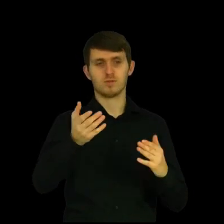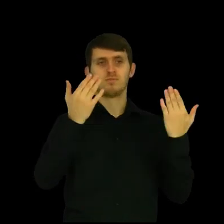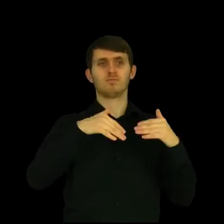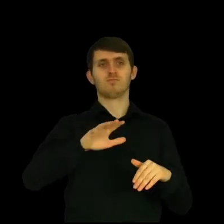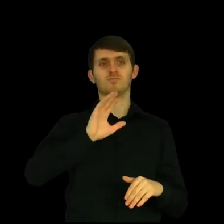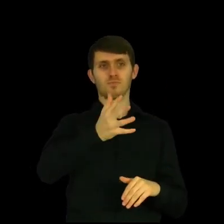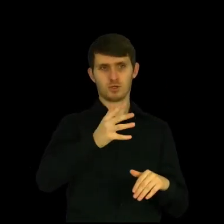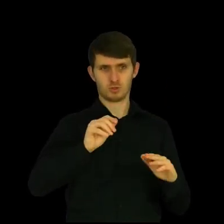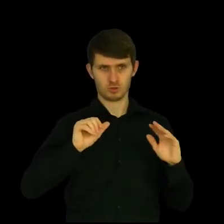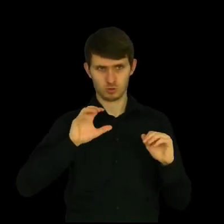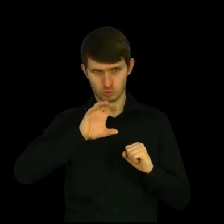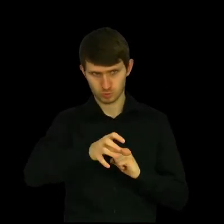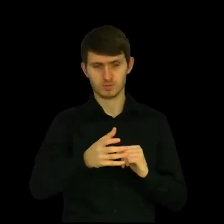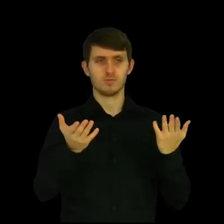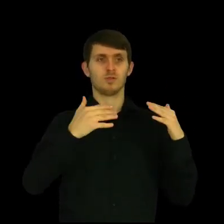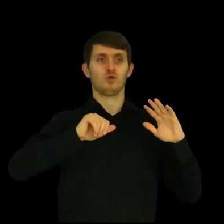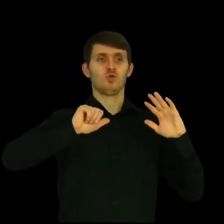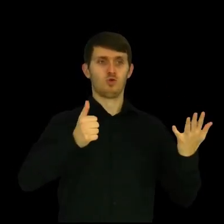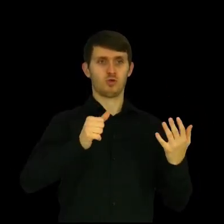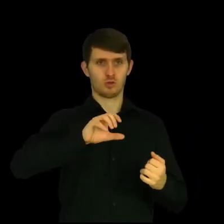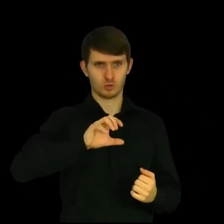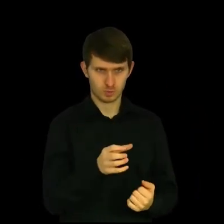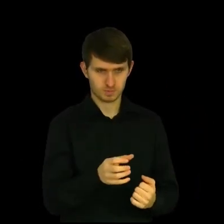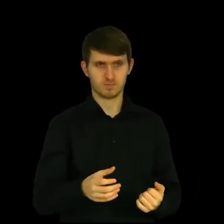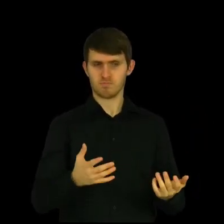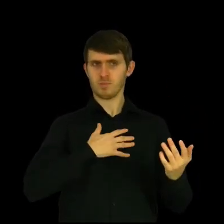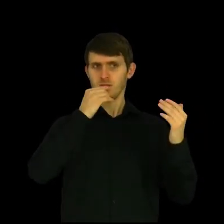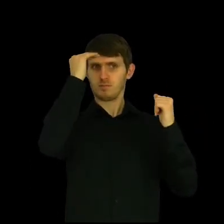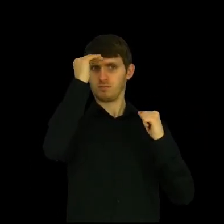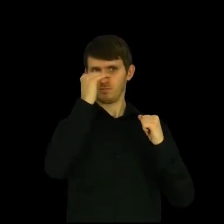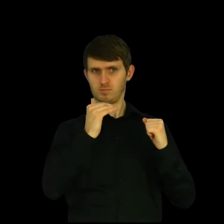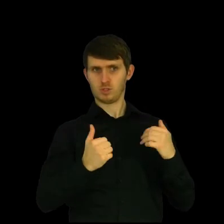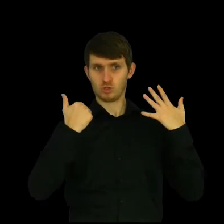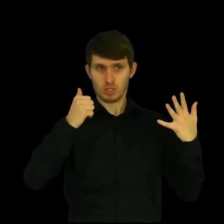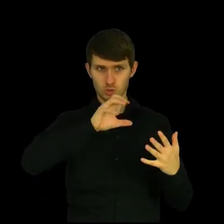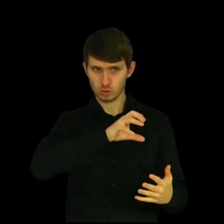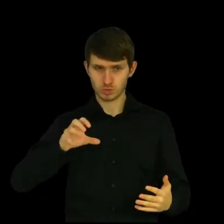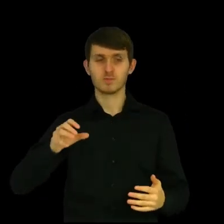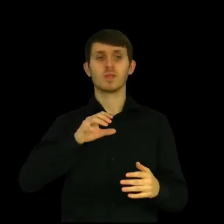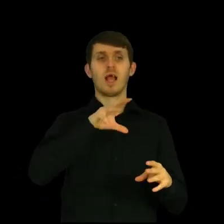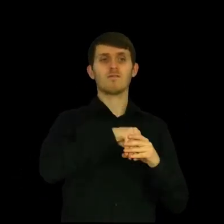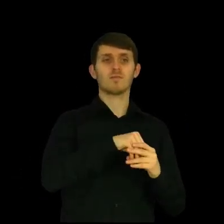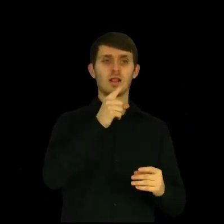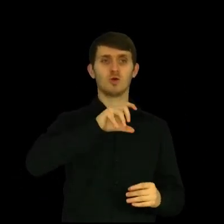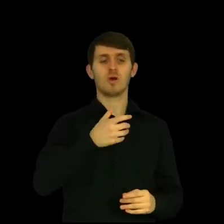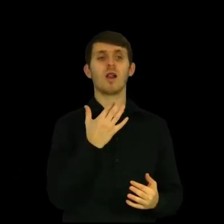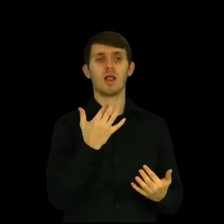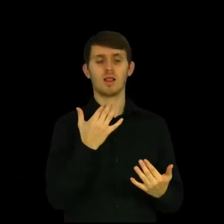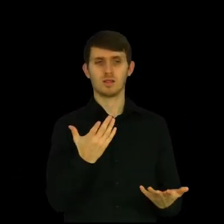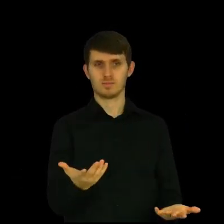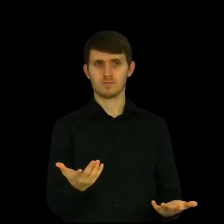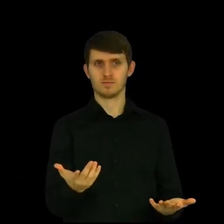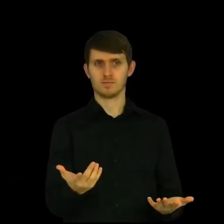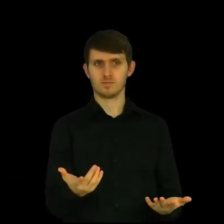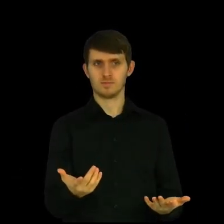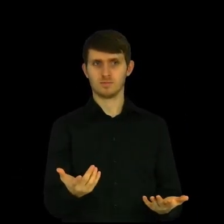three equal groups, 4, 5, and 6. And so if you divide 24 into